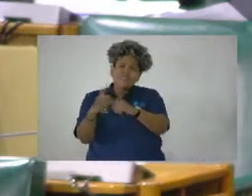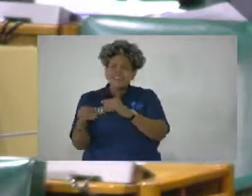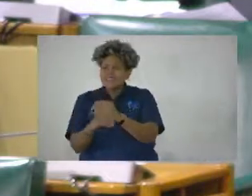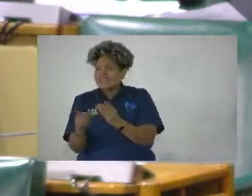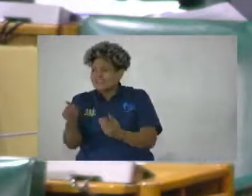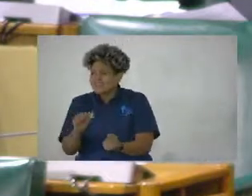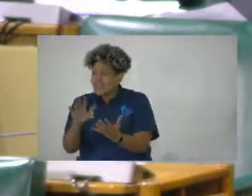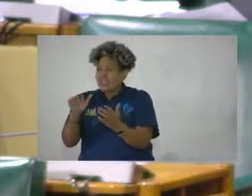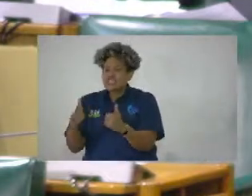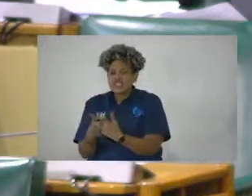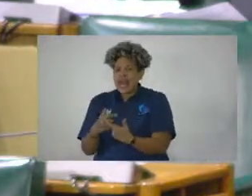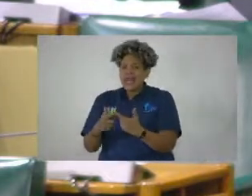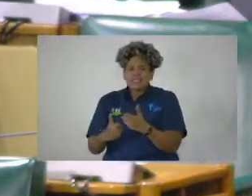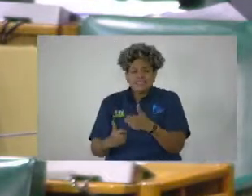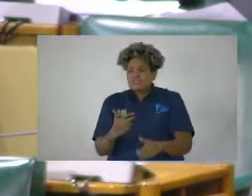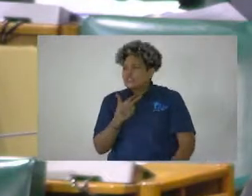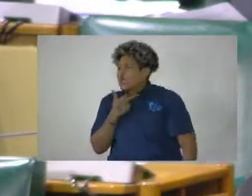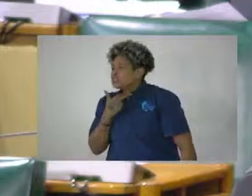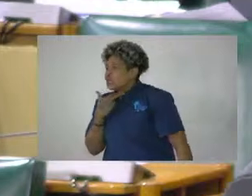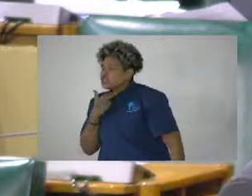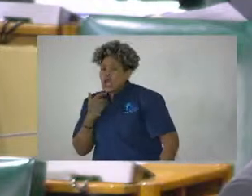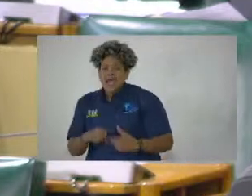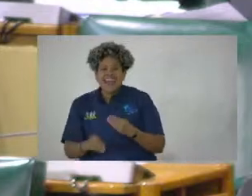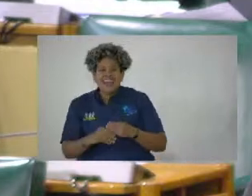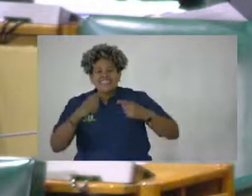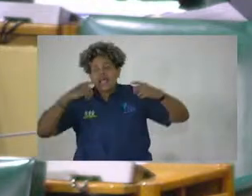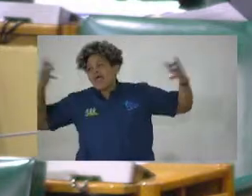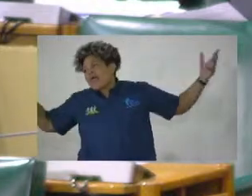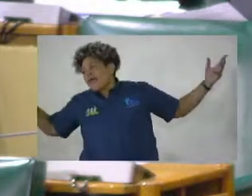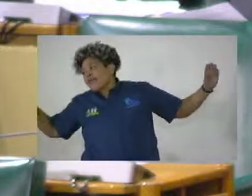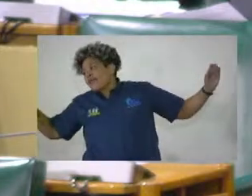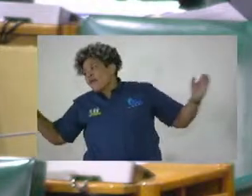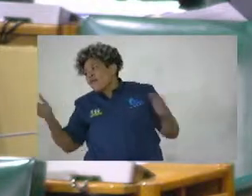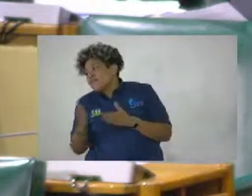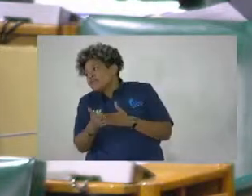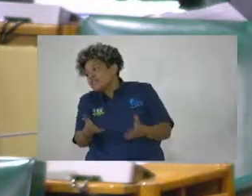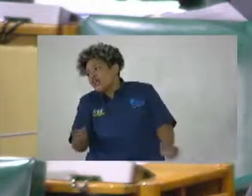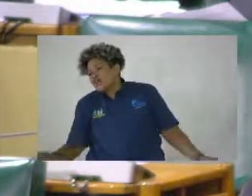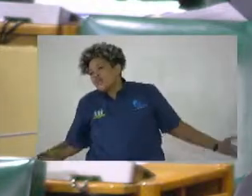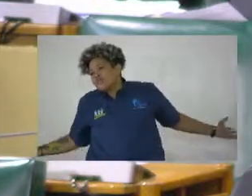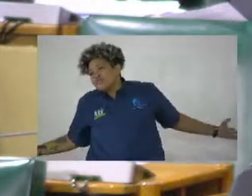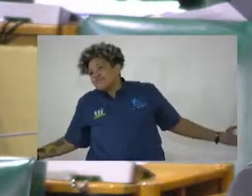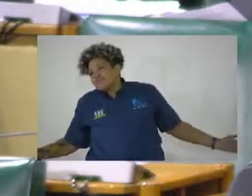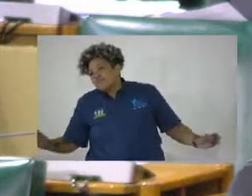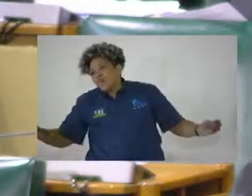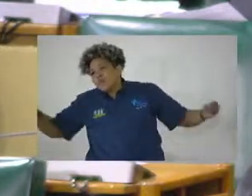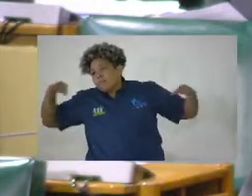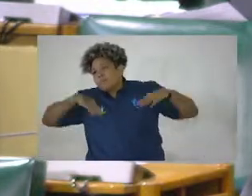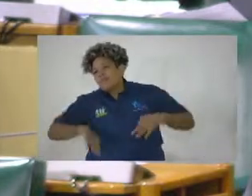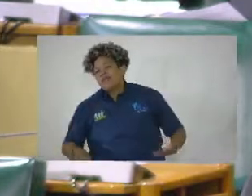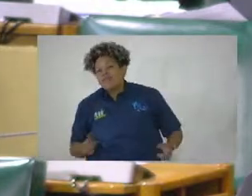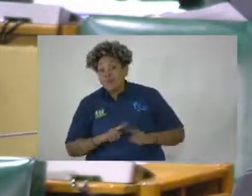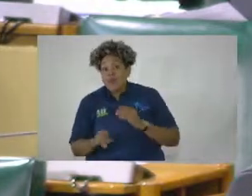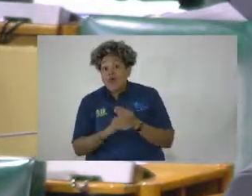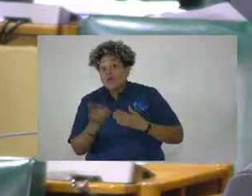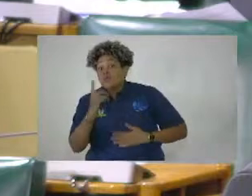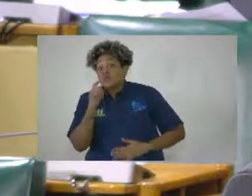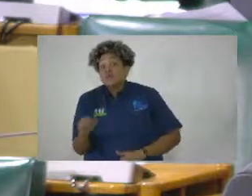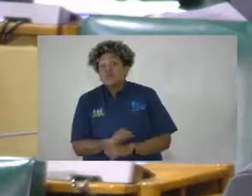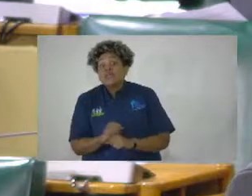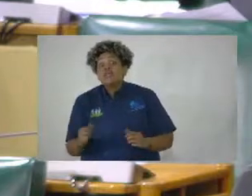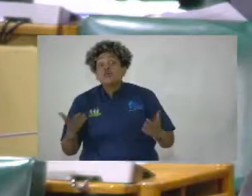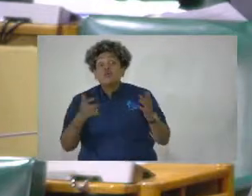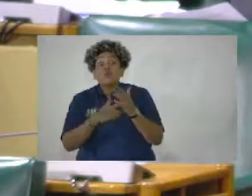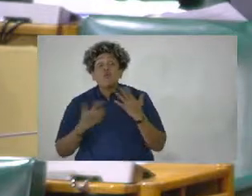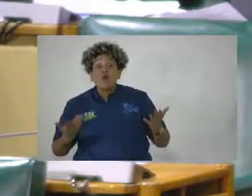encounter challenges and difficulties and conclude there are no fish in the sea, when what is required